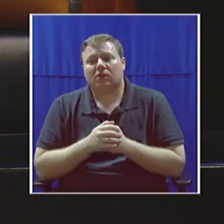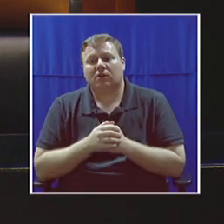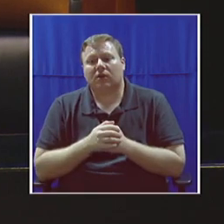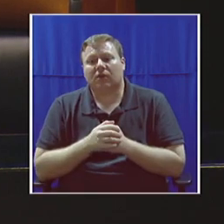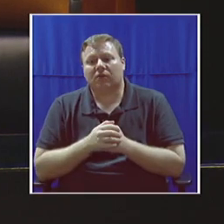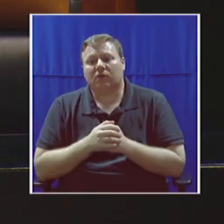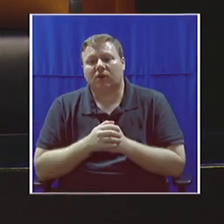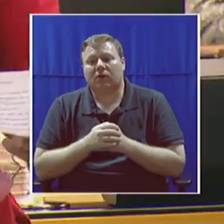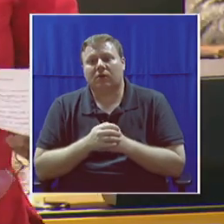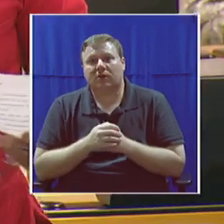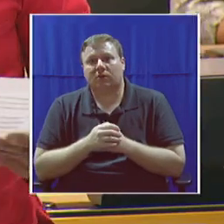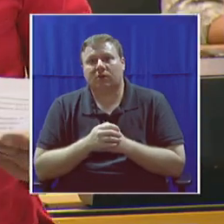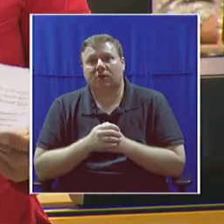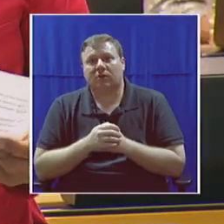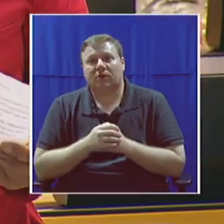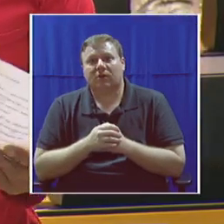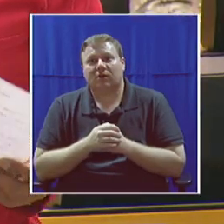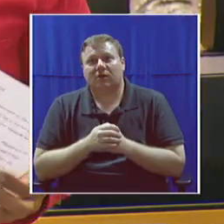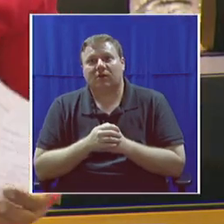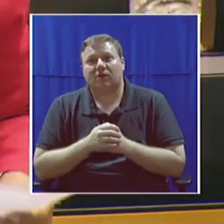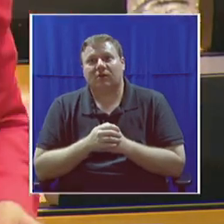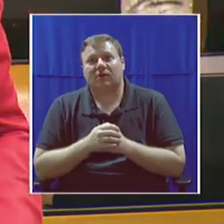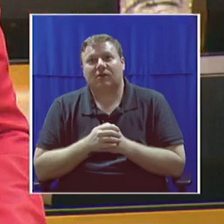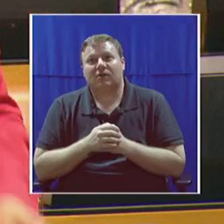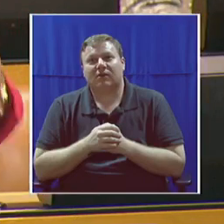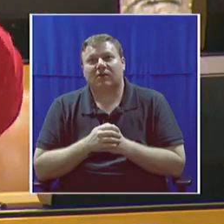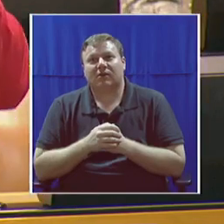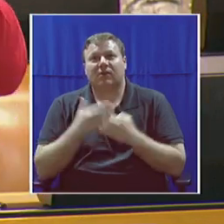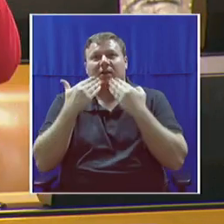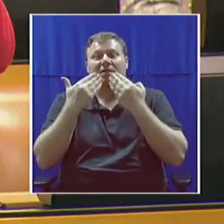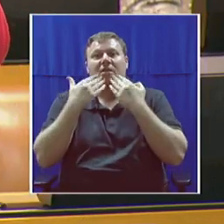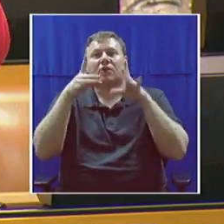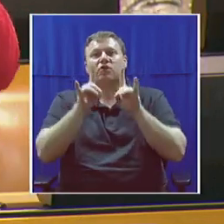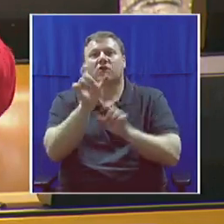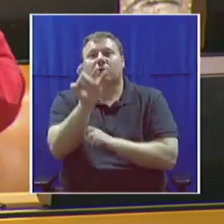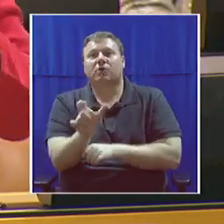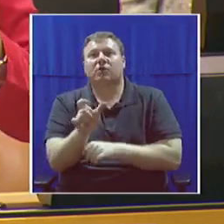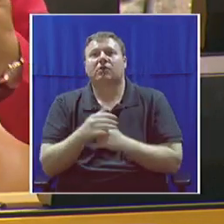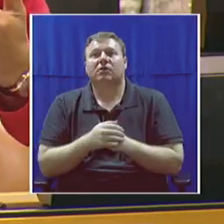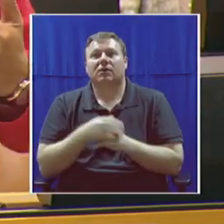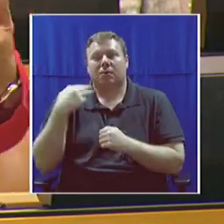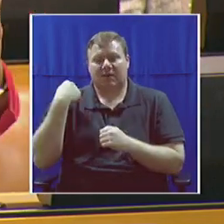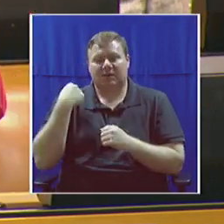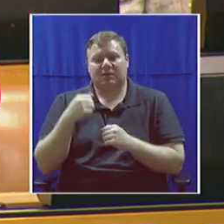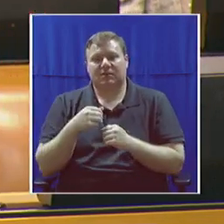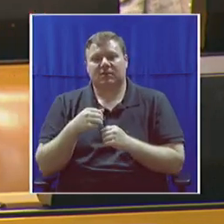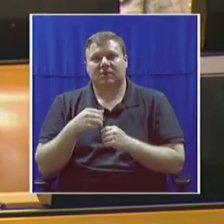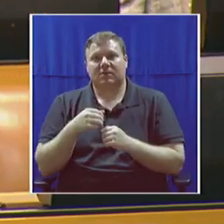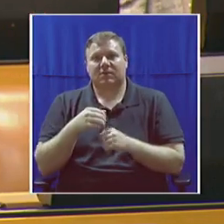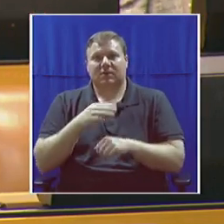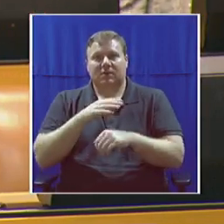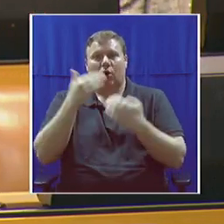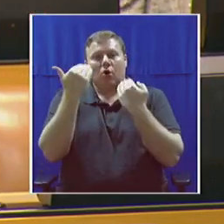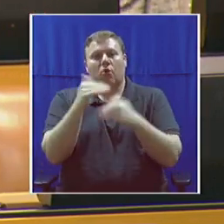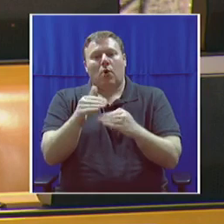question yeah uh thank you uh chairperson Minister a quota allocation is